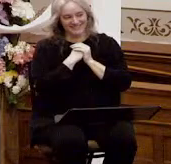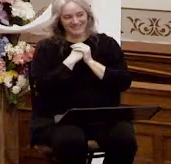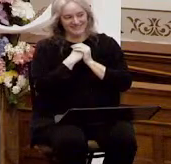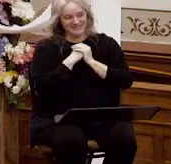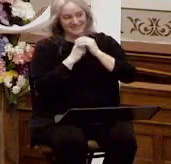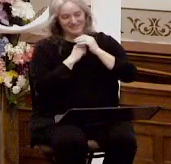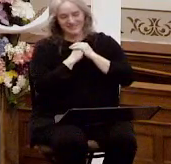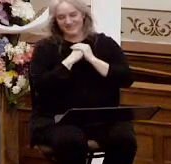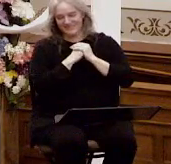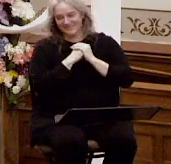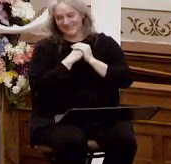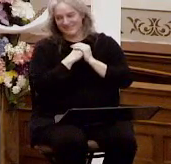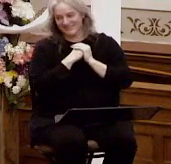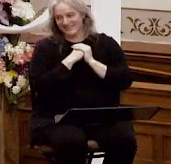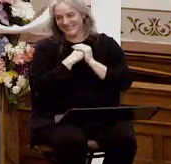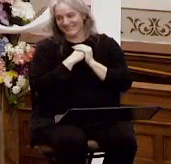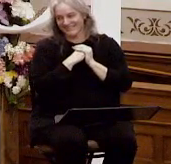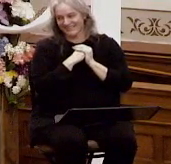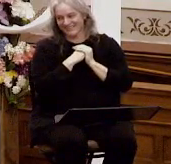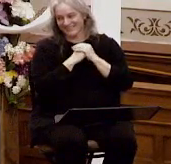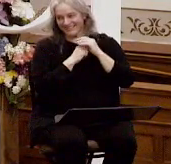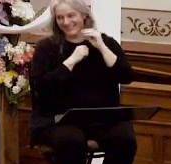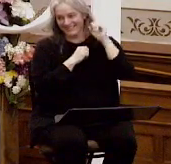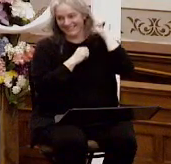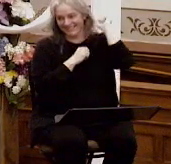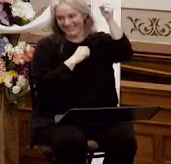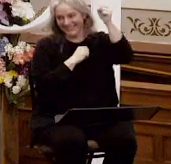Whoop, whoop. Yeah.